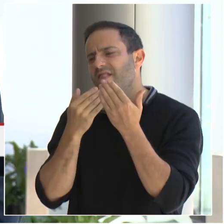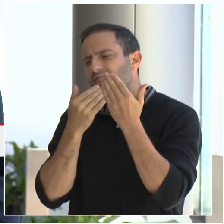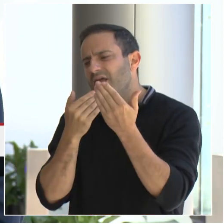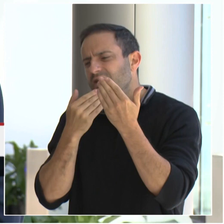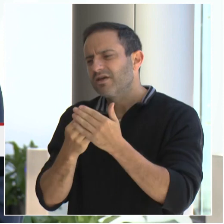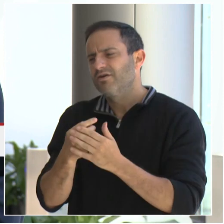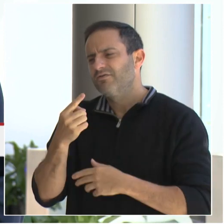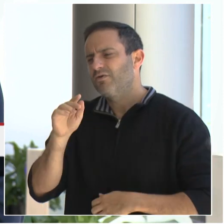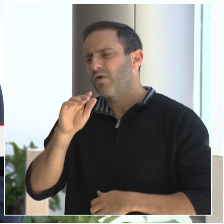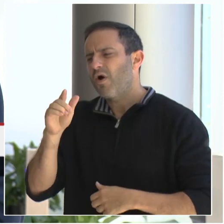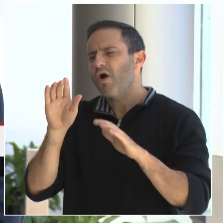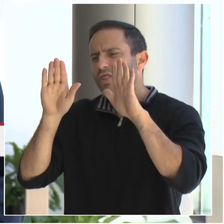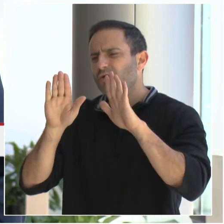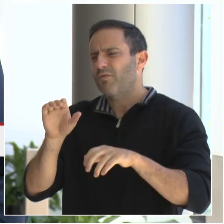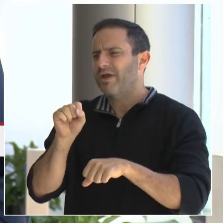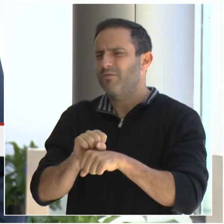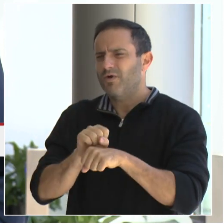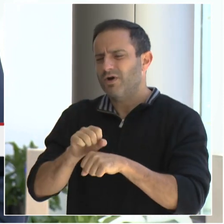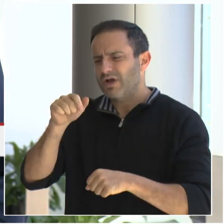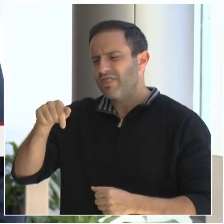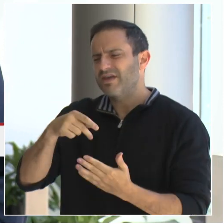all your great work on this project.